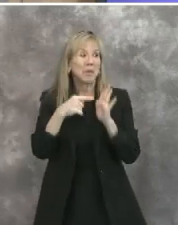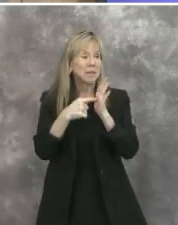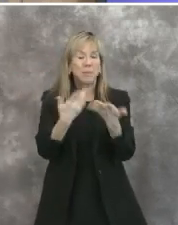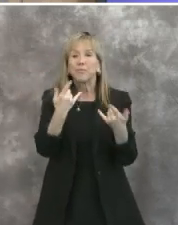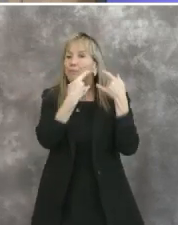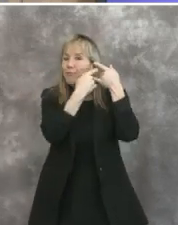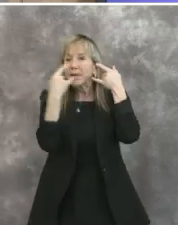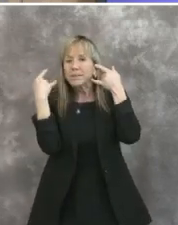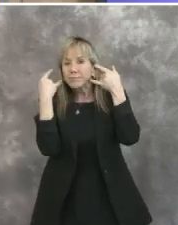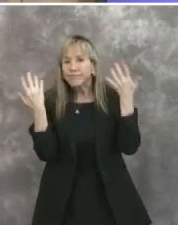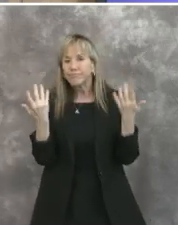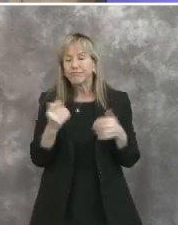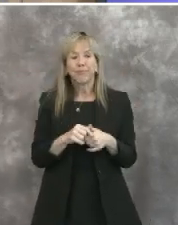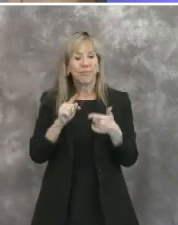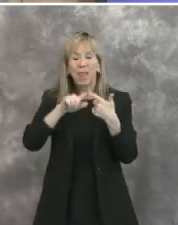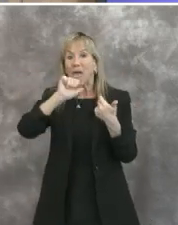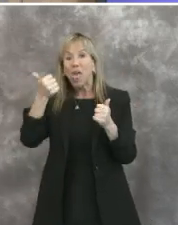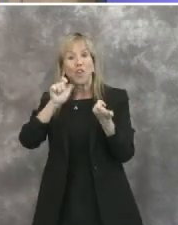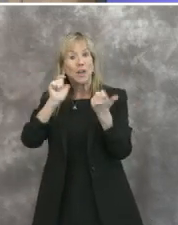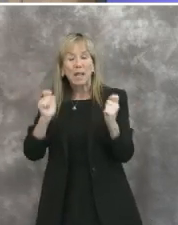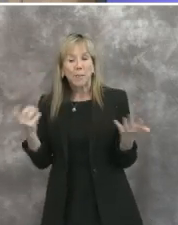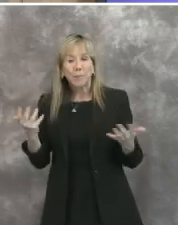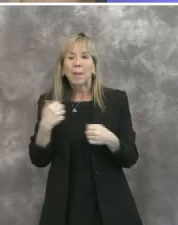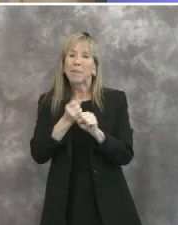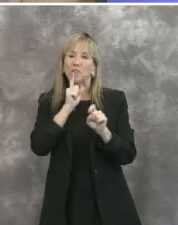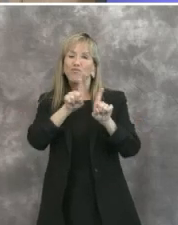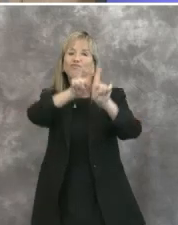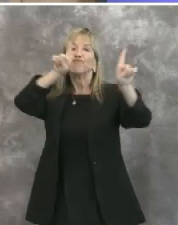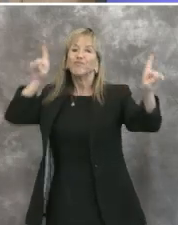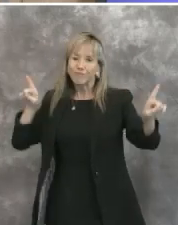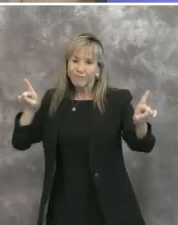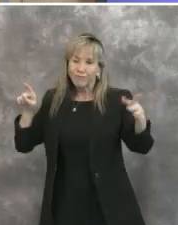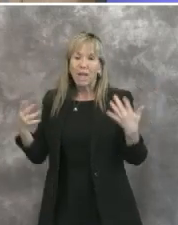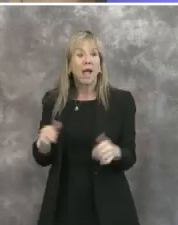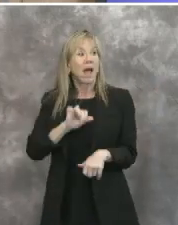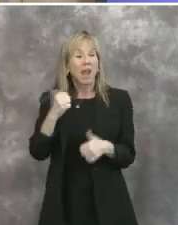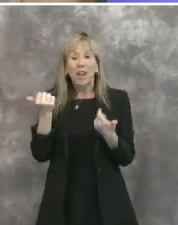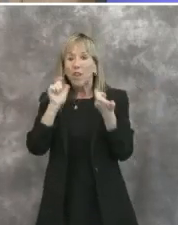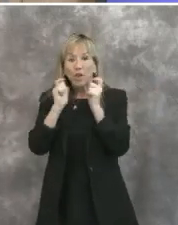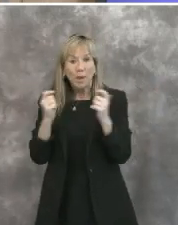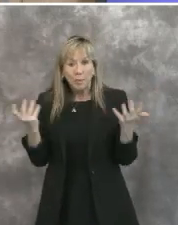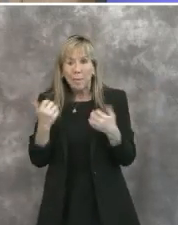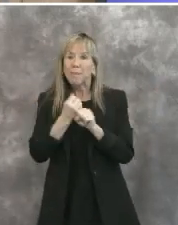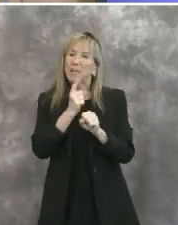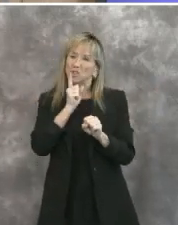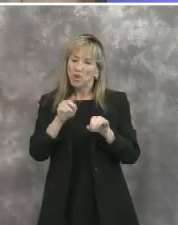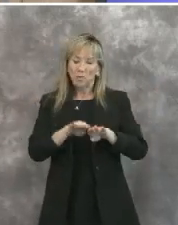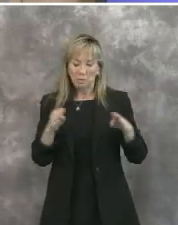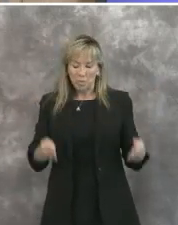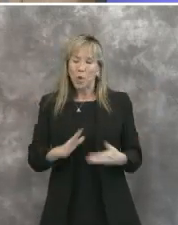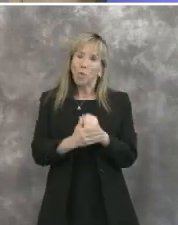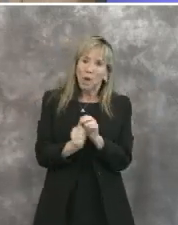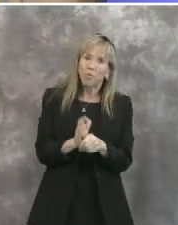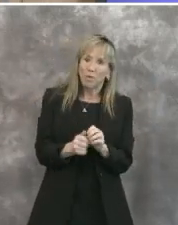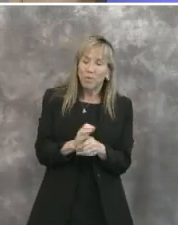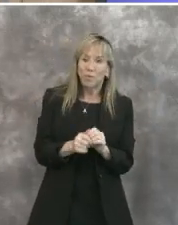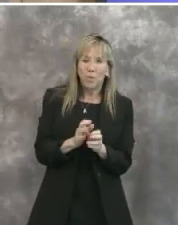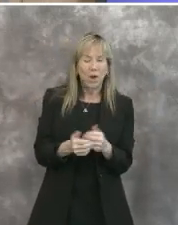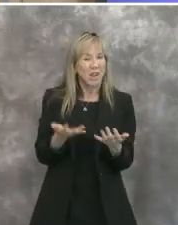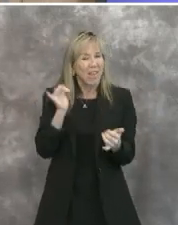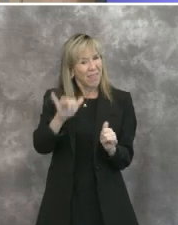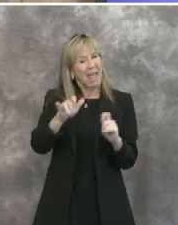ensuring physical distancing, around continuing hand washing, around seeing how we can adapt our daily way of life in a way that